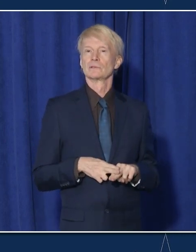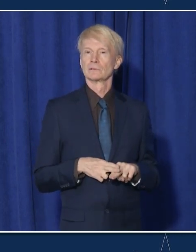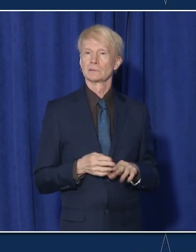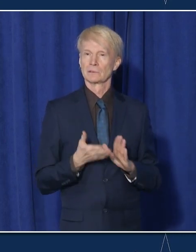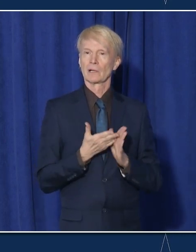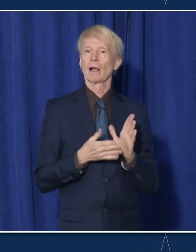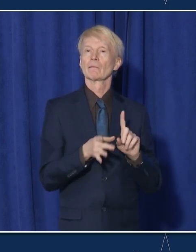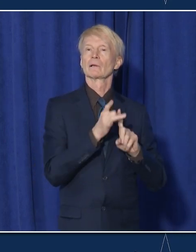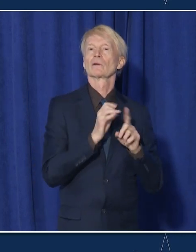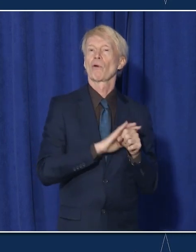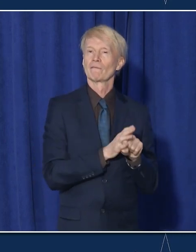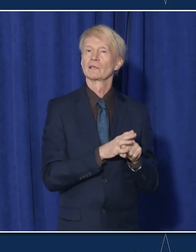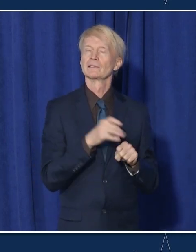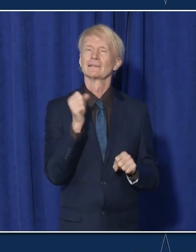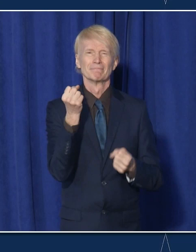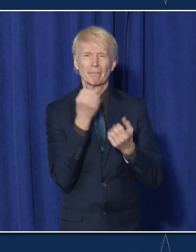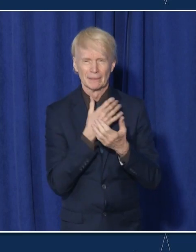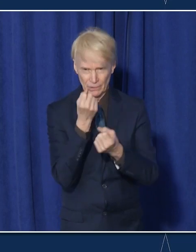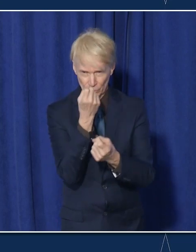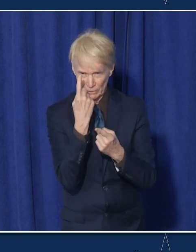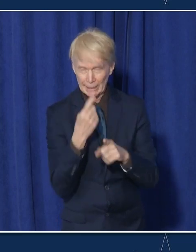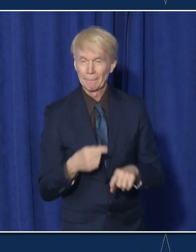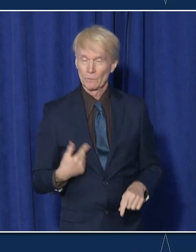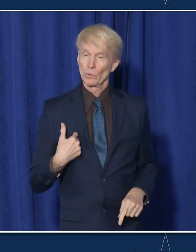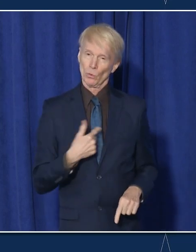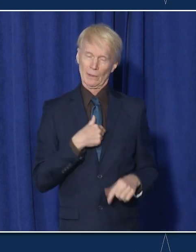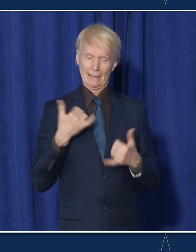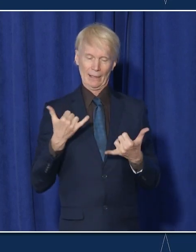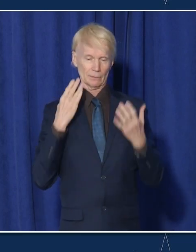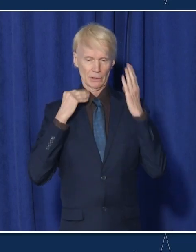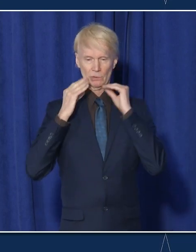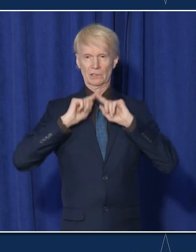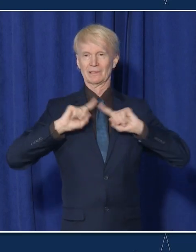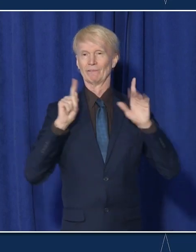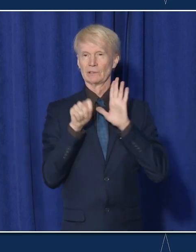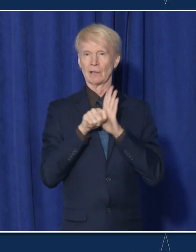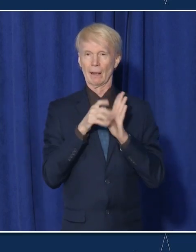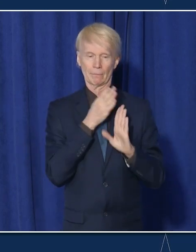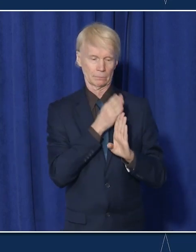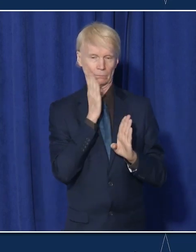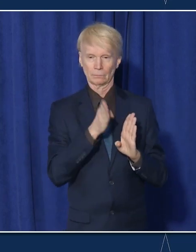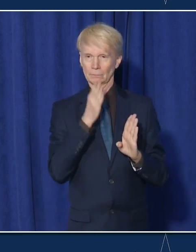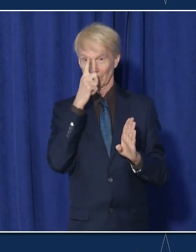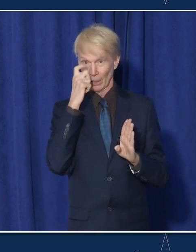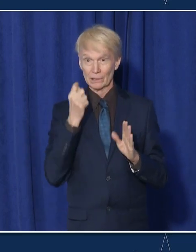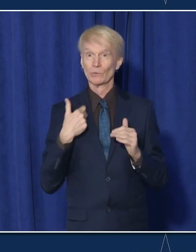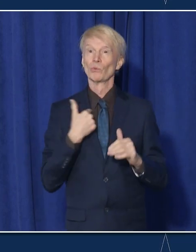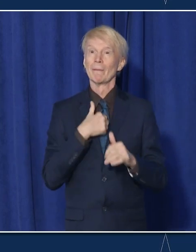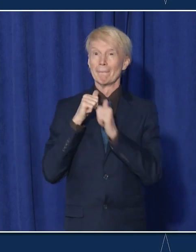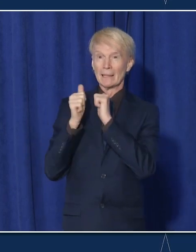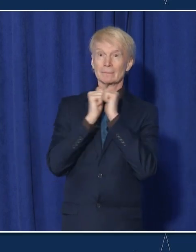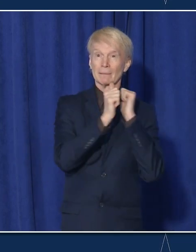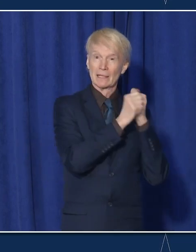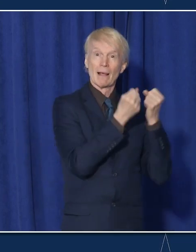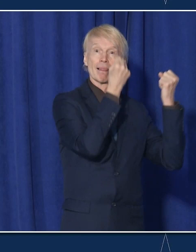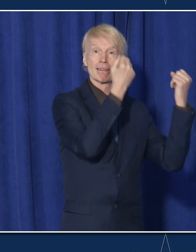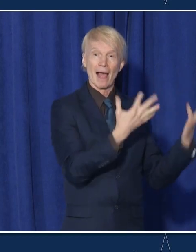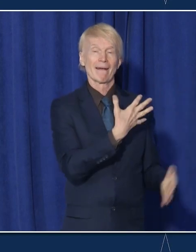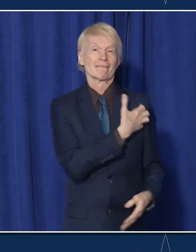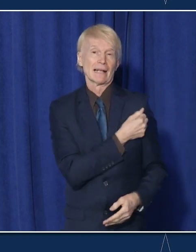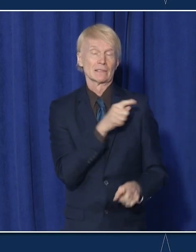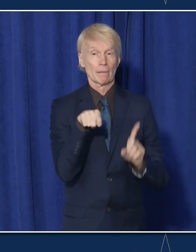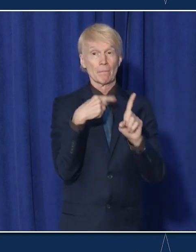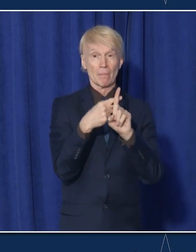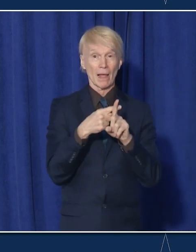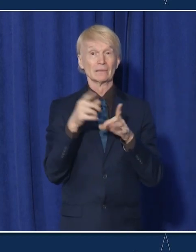And I want people to understand that we are in a different point, mostly because of vaccination, also because of the recent